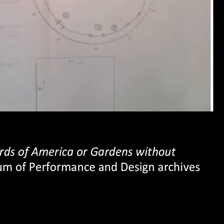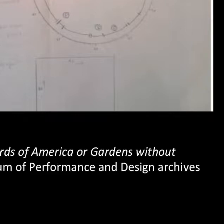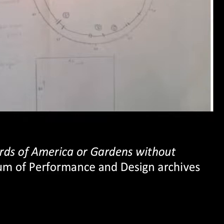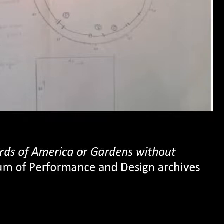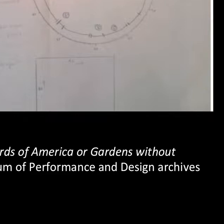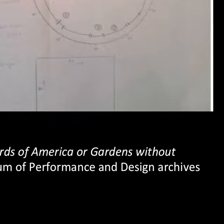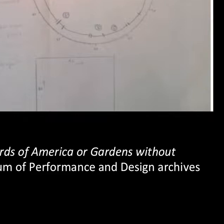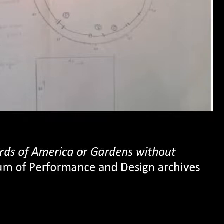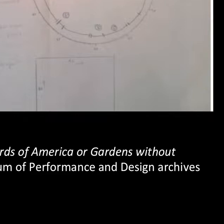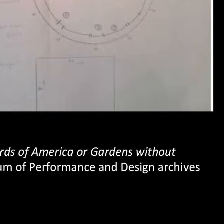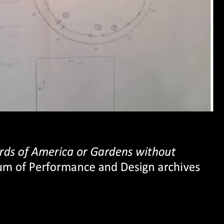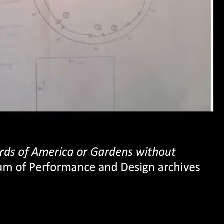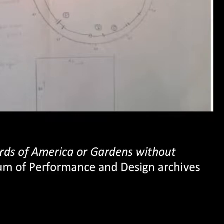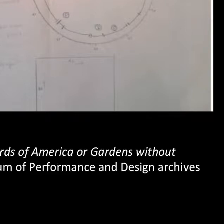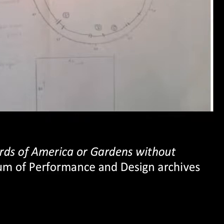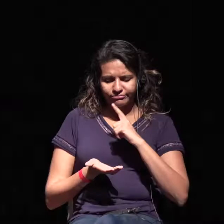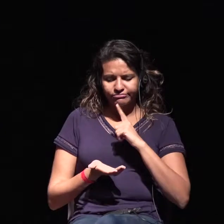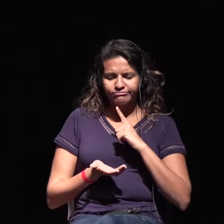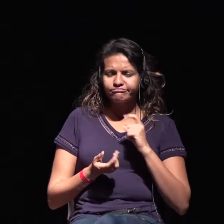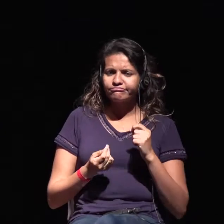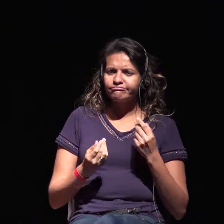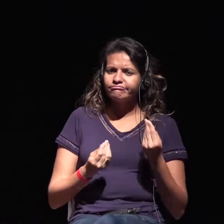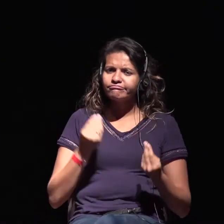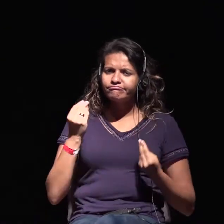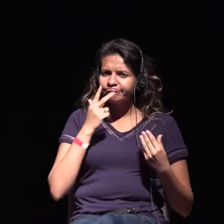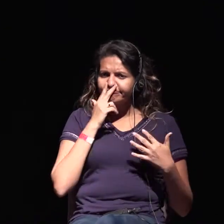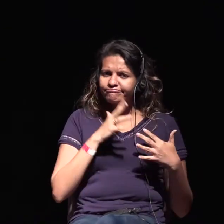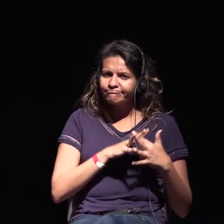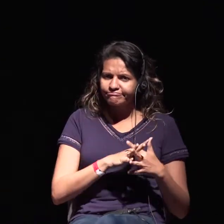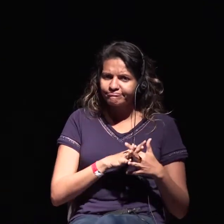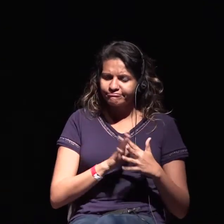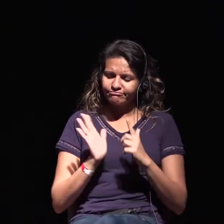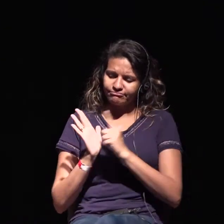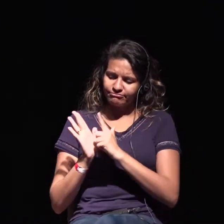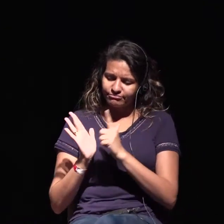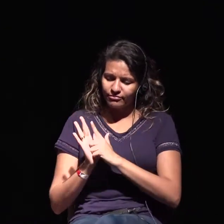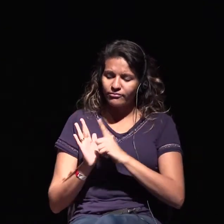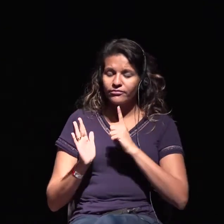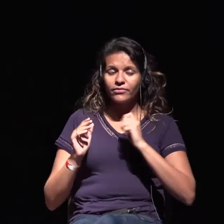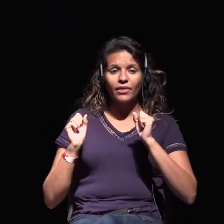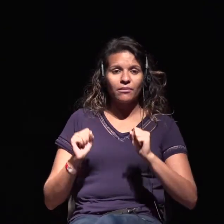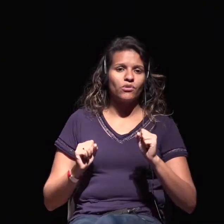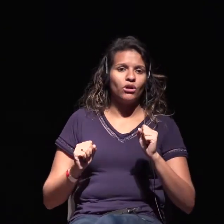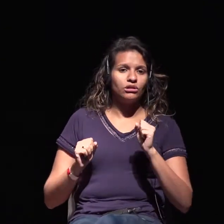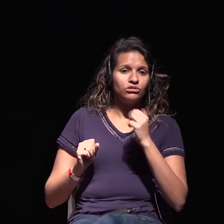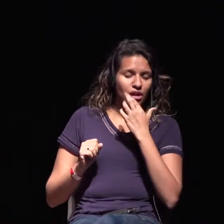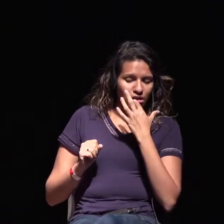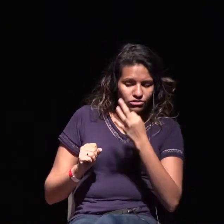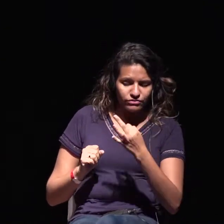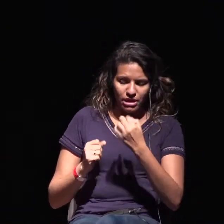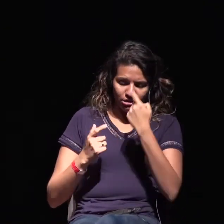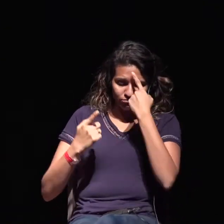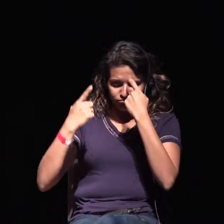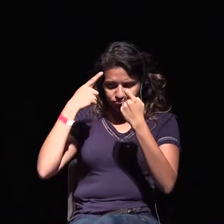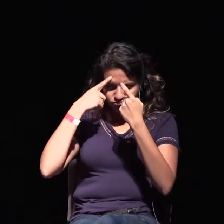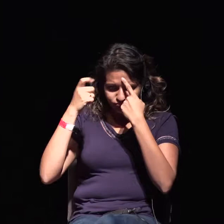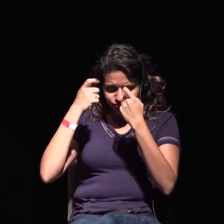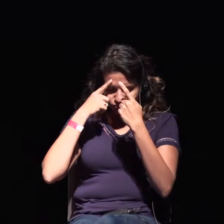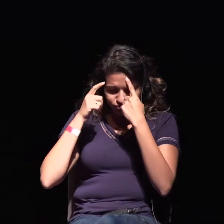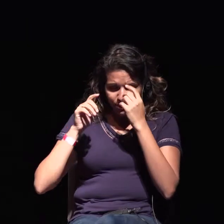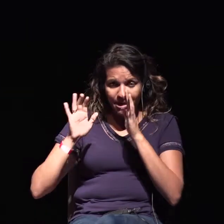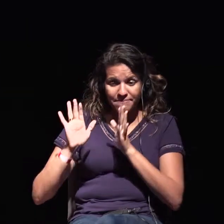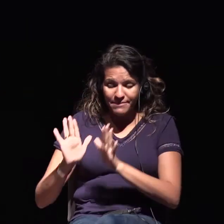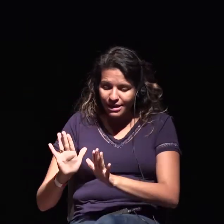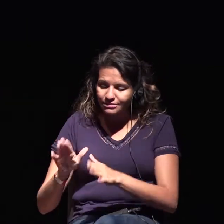be used to generate creativity, but can also cautioned that translating a movement into a series of words on the